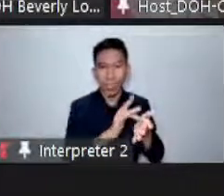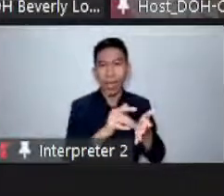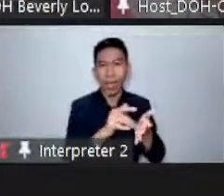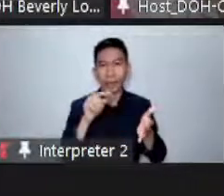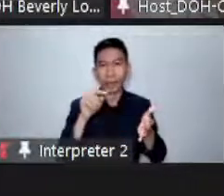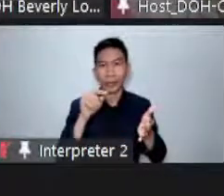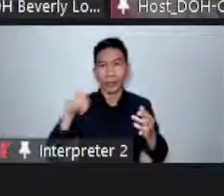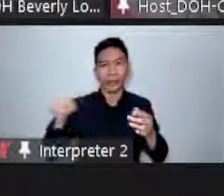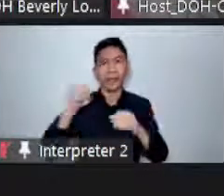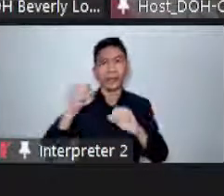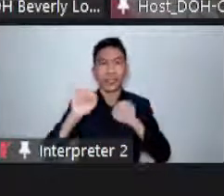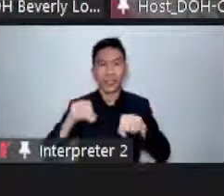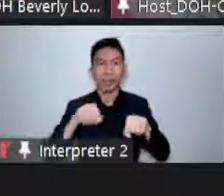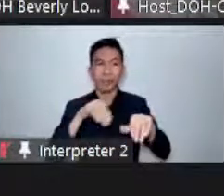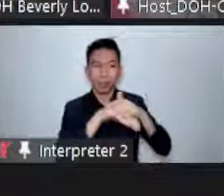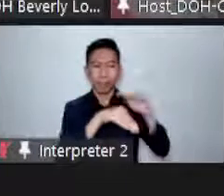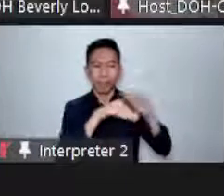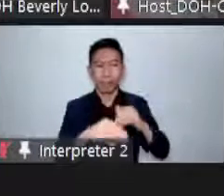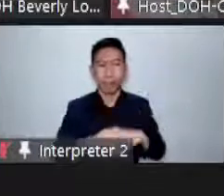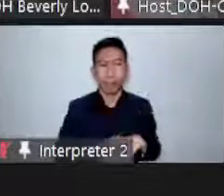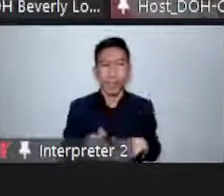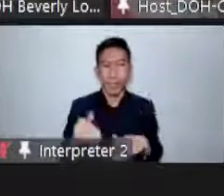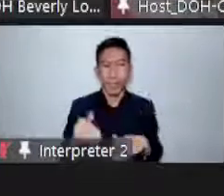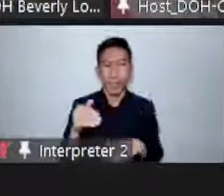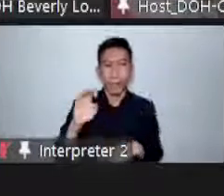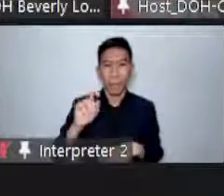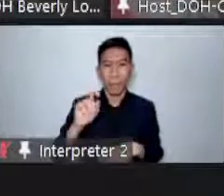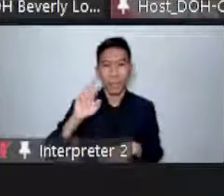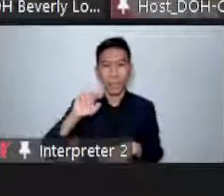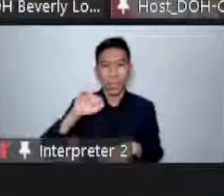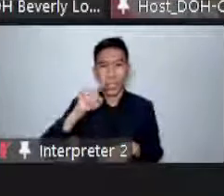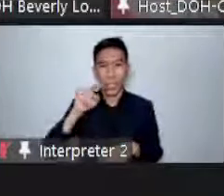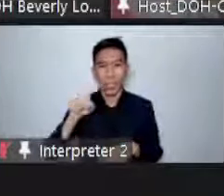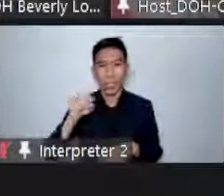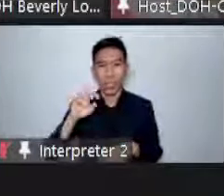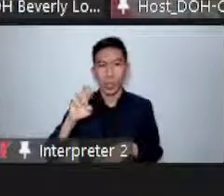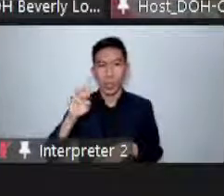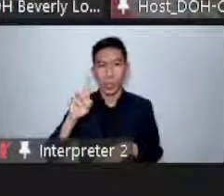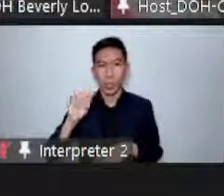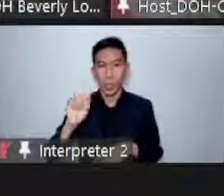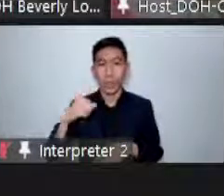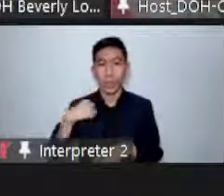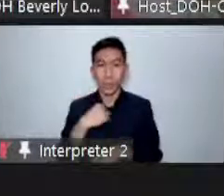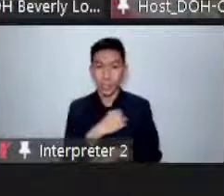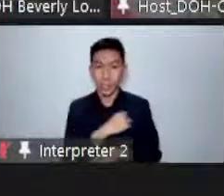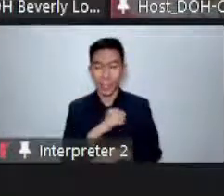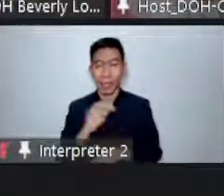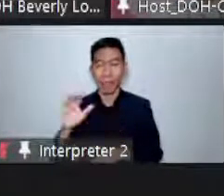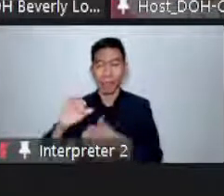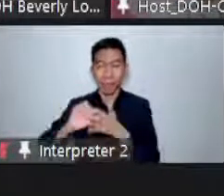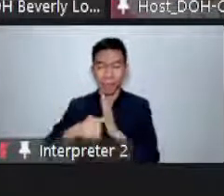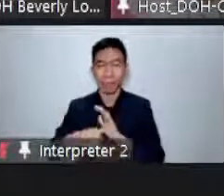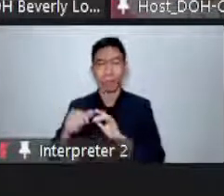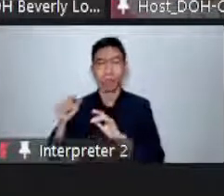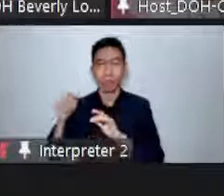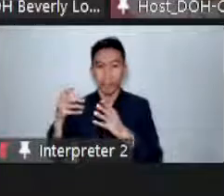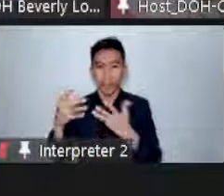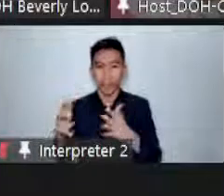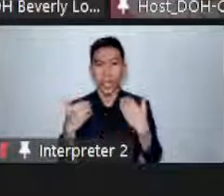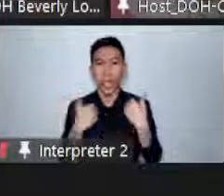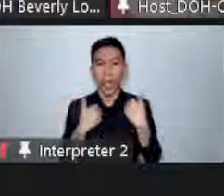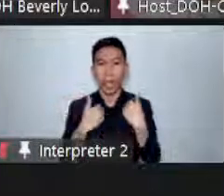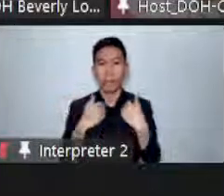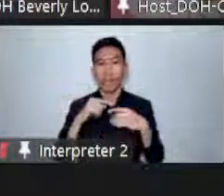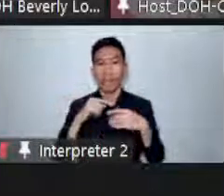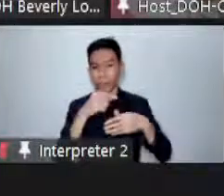From Ma'am Beatrice Cruda of the Senate, she specified that we already have several